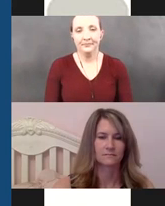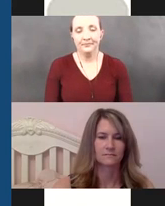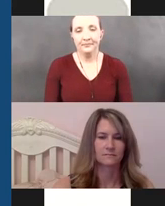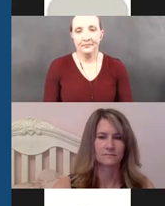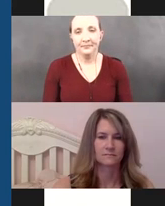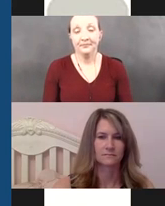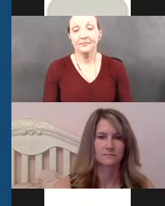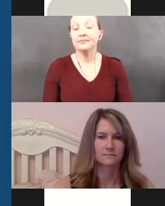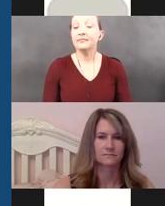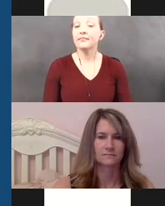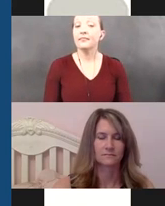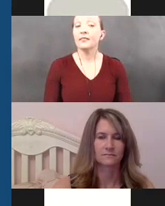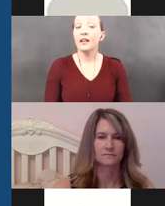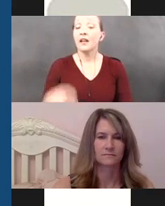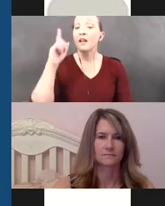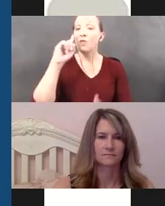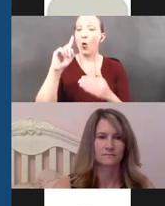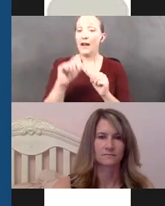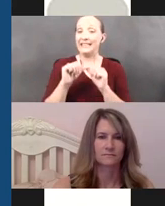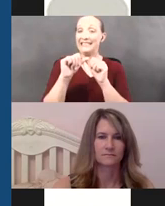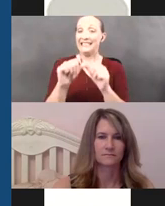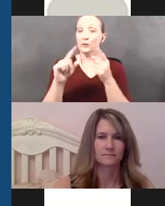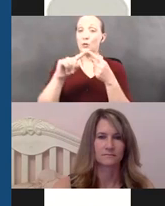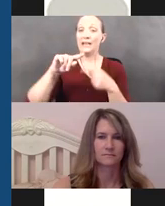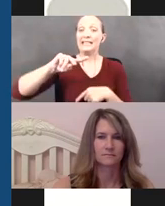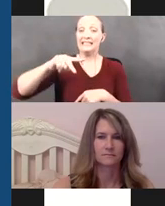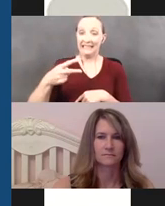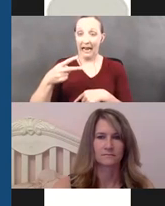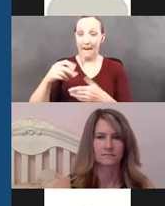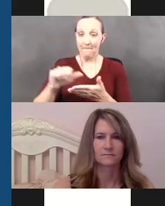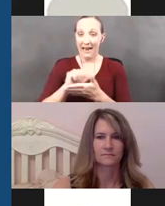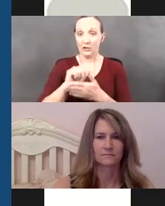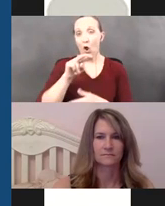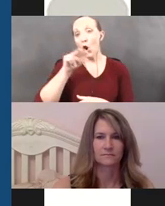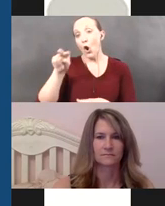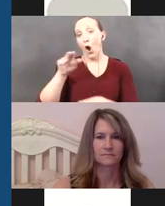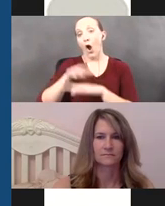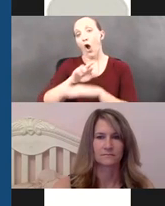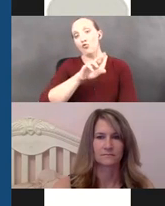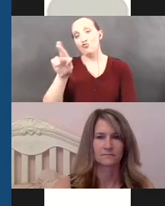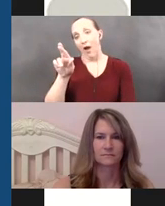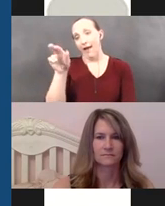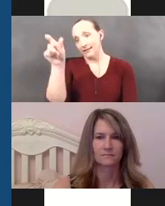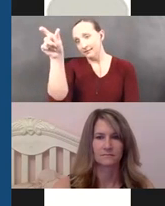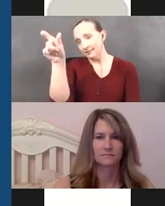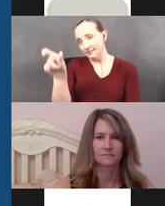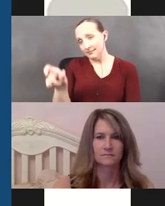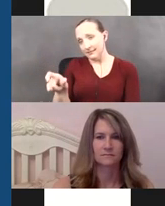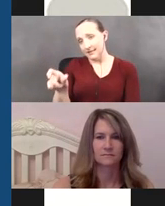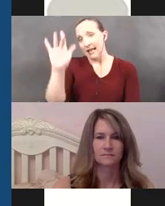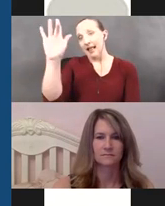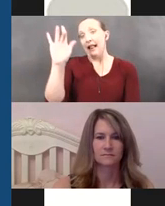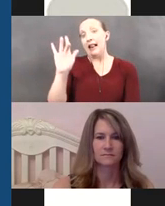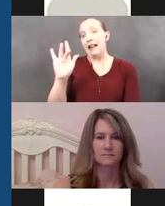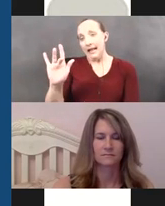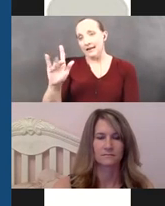To continue on to arrastrando the next una de las page, esquinas de la they would foto. just look Para to the seguir a la right siguiente where those página, pages solo are tienen que ver a la mano displayed derecha and donde click on the demuestran